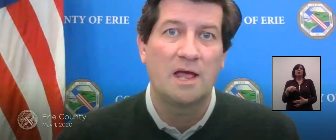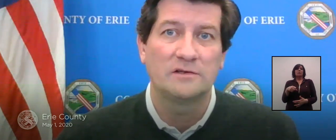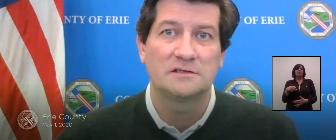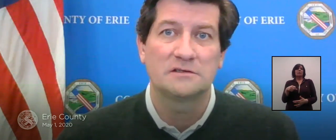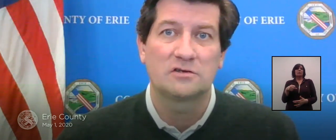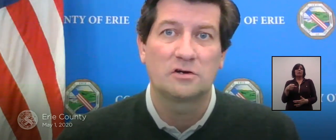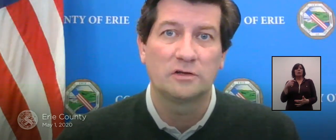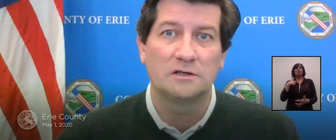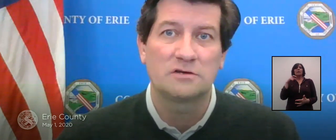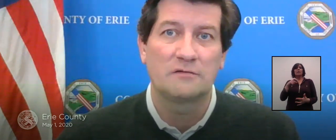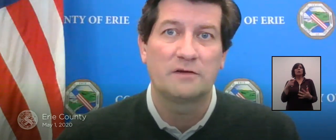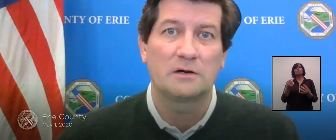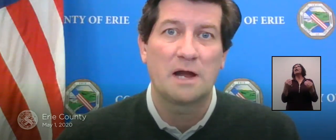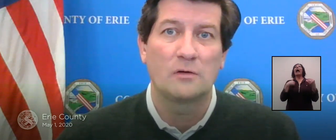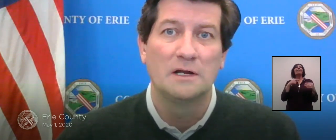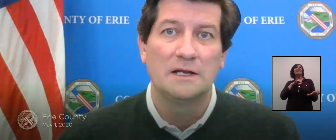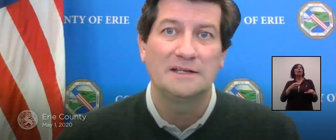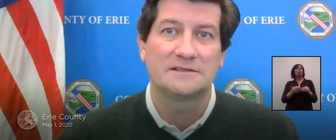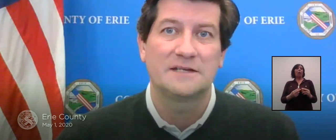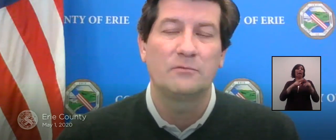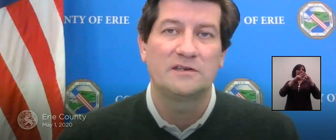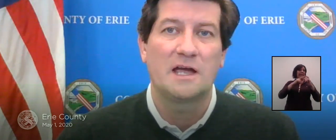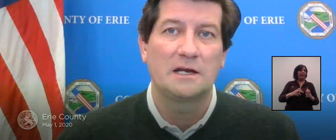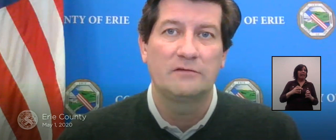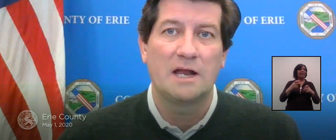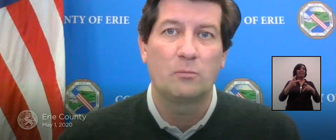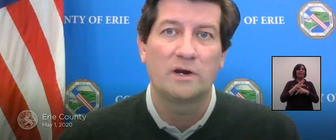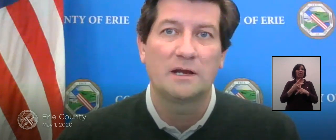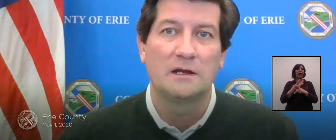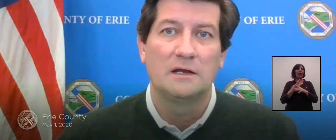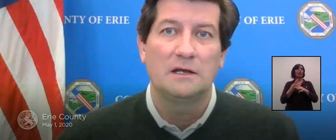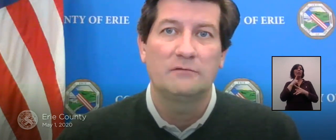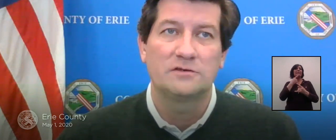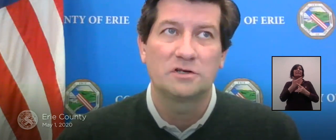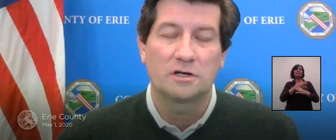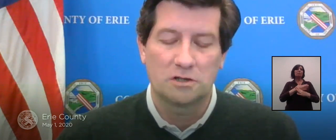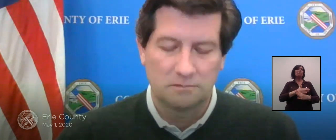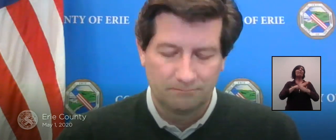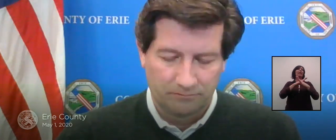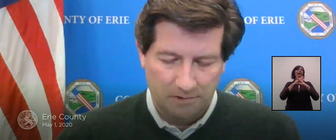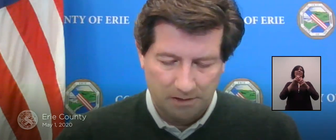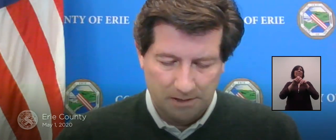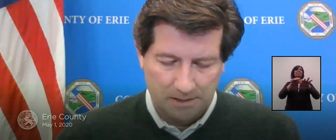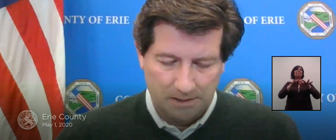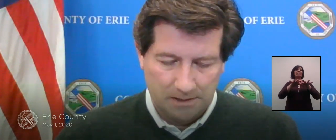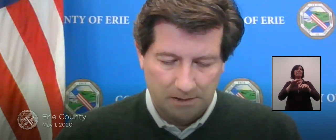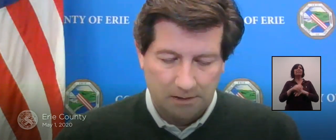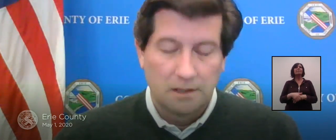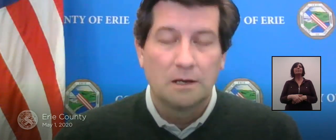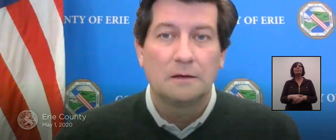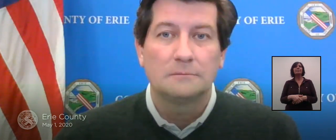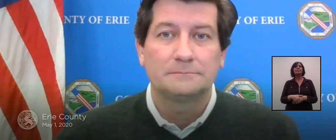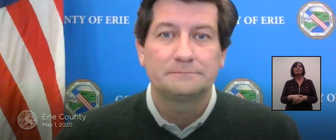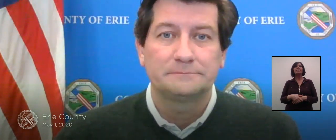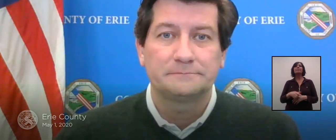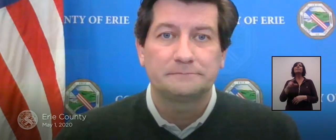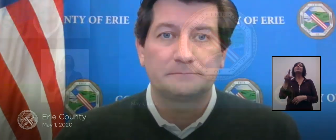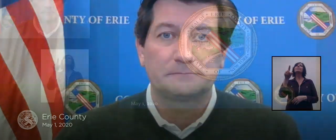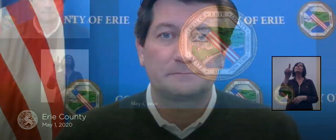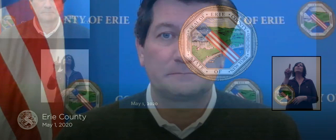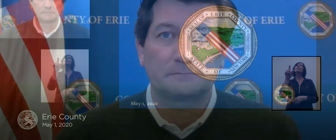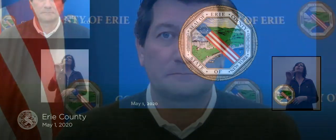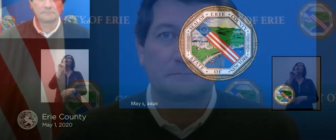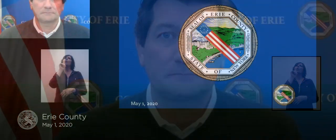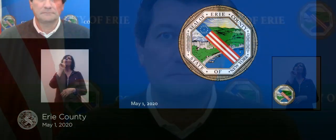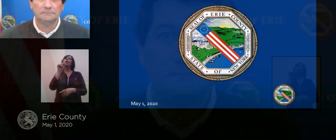additional analysis internally to try to figure out and stem the tide of an outbreak if it should occur. Wouldn't the appropriate